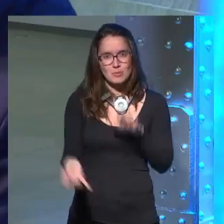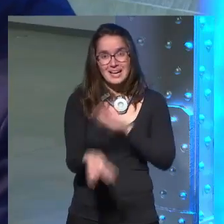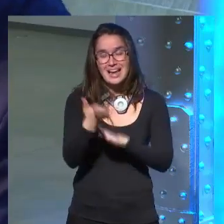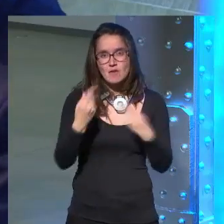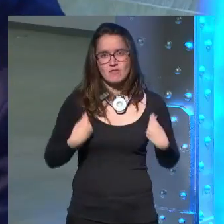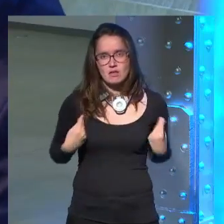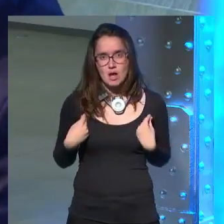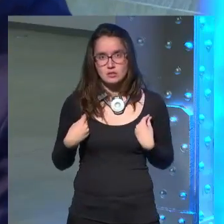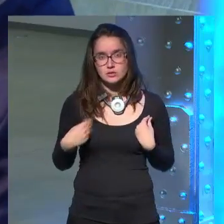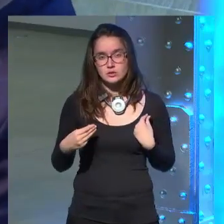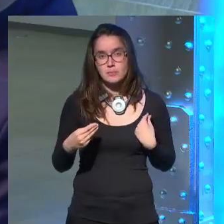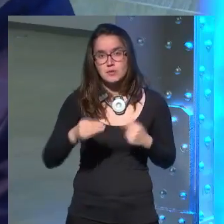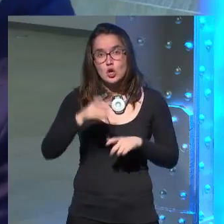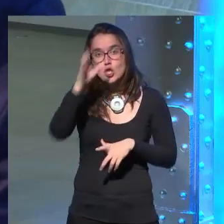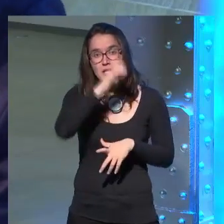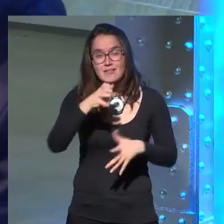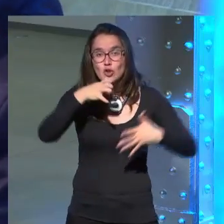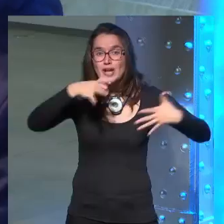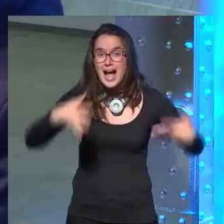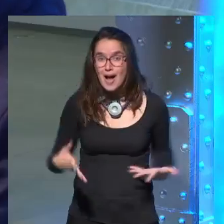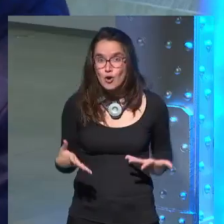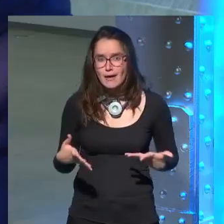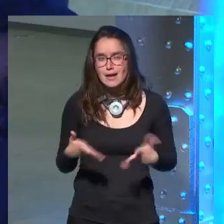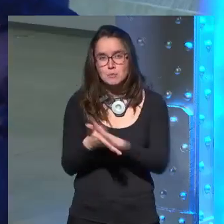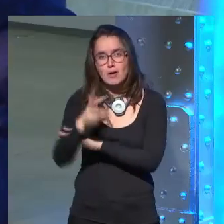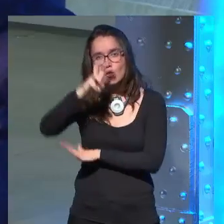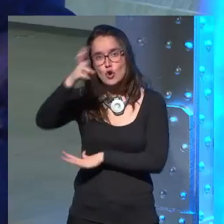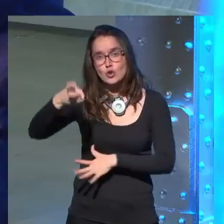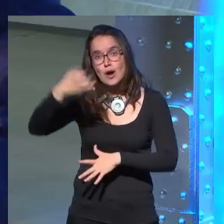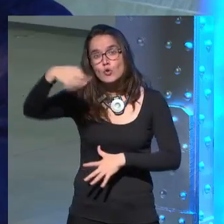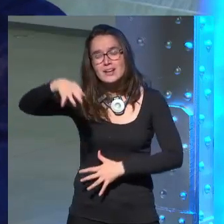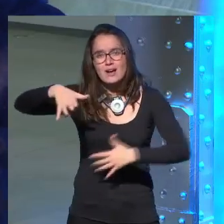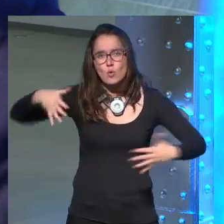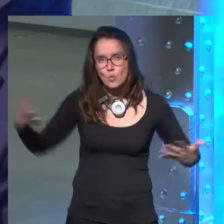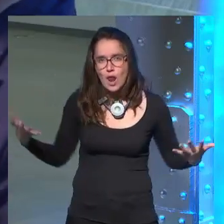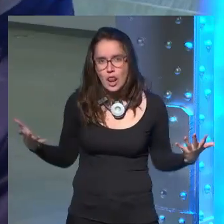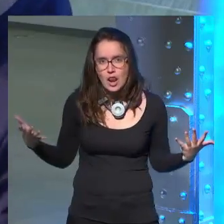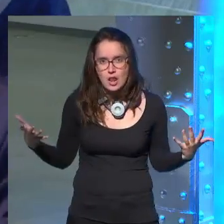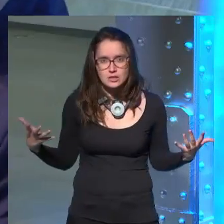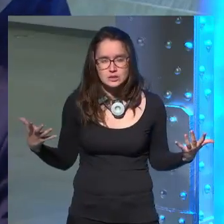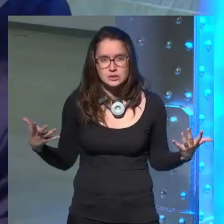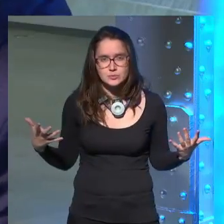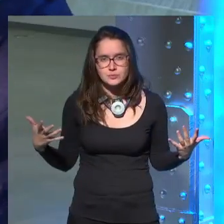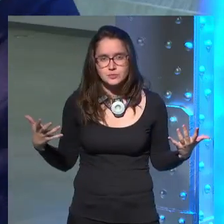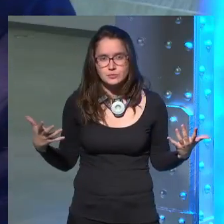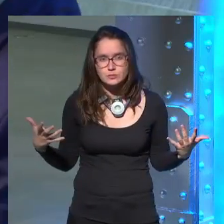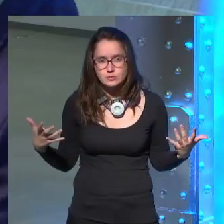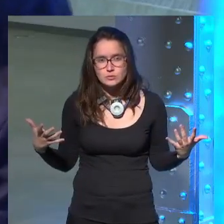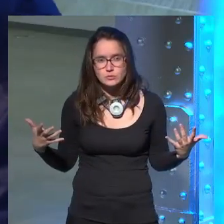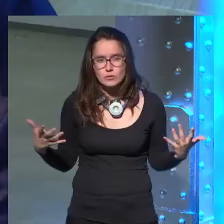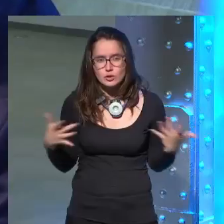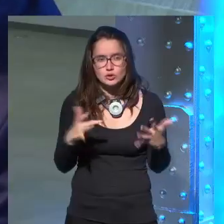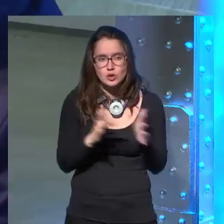Scientists at the moment, the only other explanation we have is that there are perhaps infinitely many other universes. This